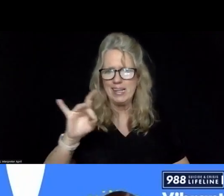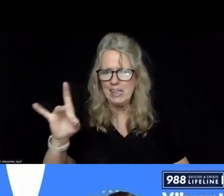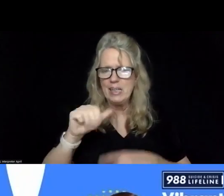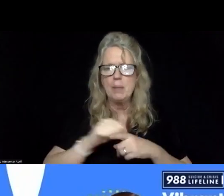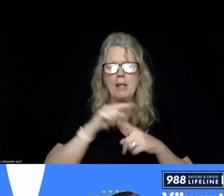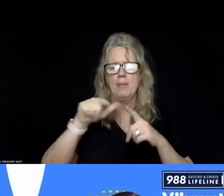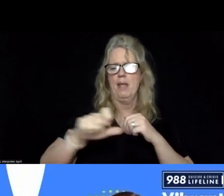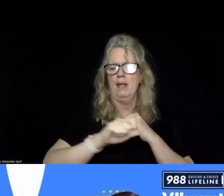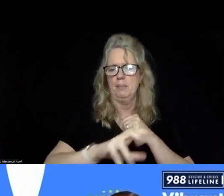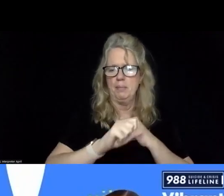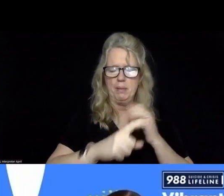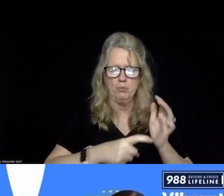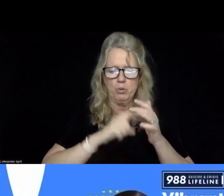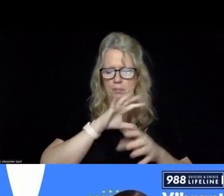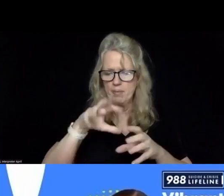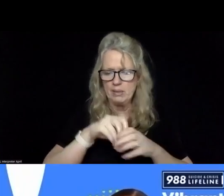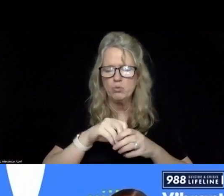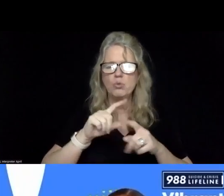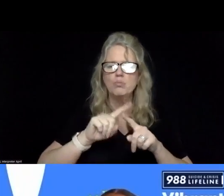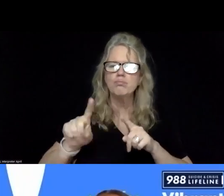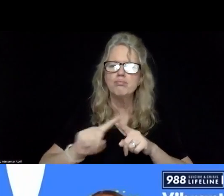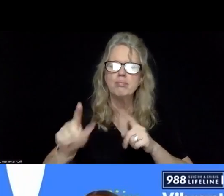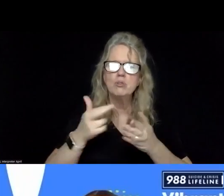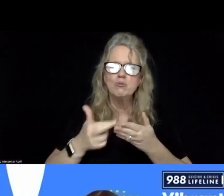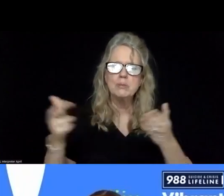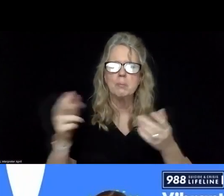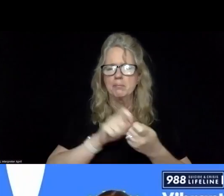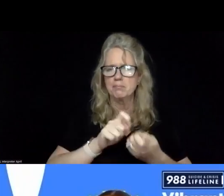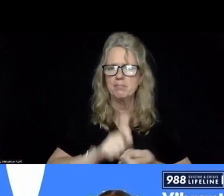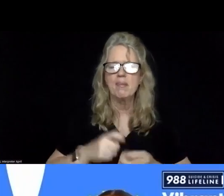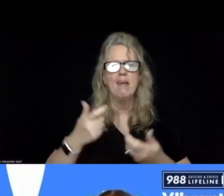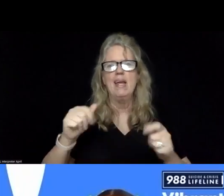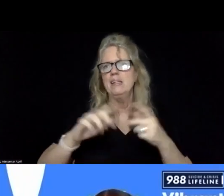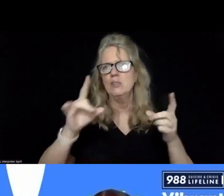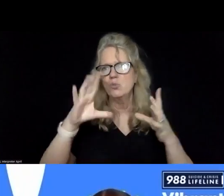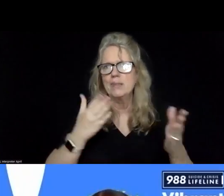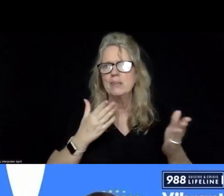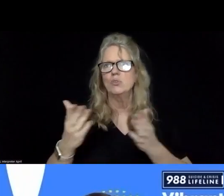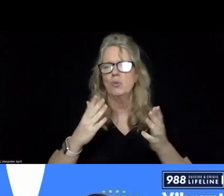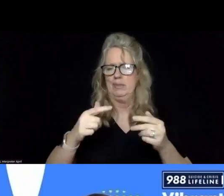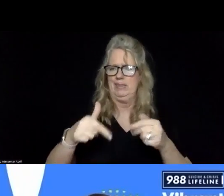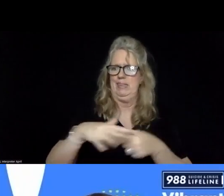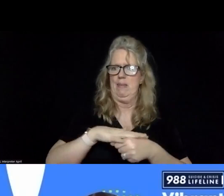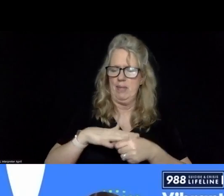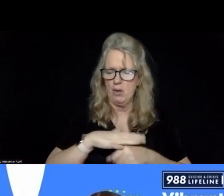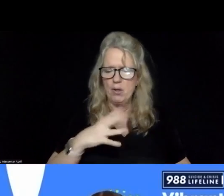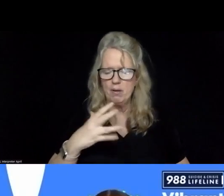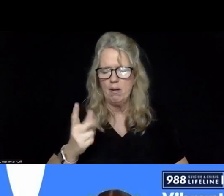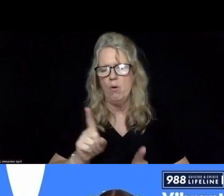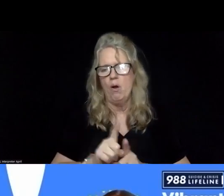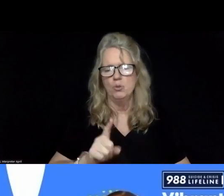campaign is also required to include resources detailing any crisis services in the area, and then